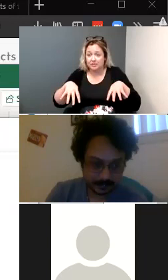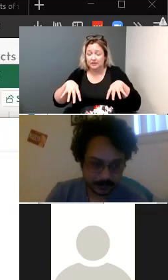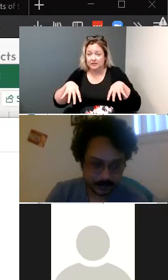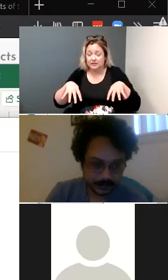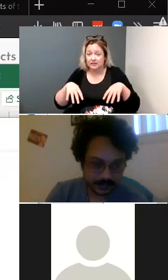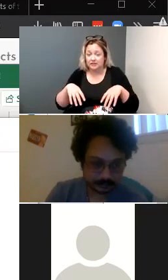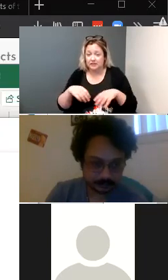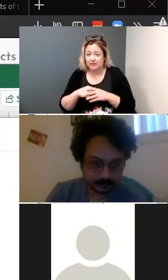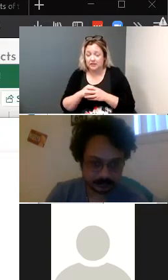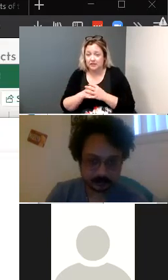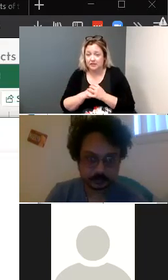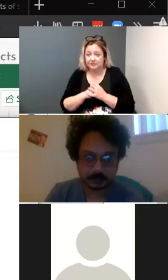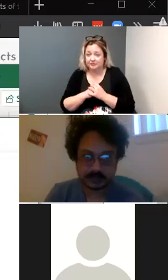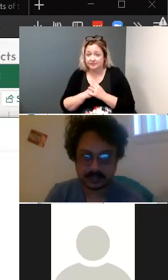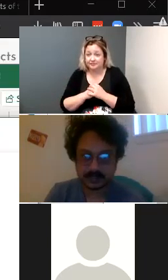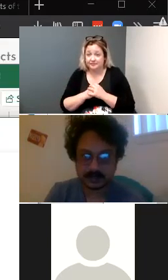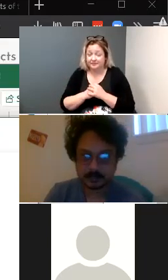I'll type it out here.